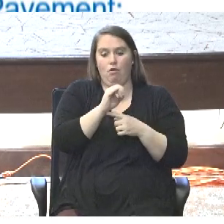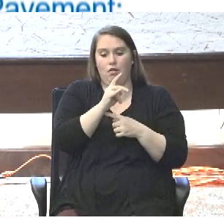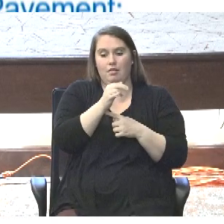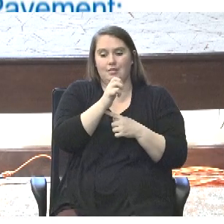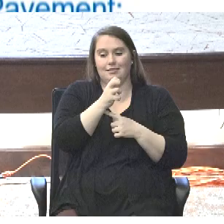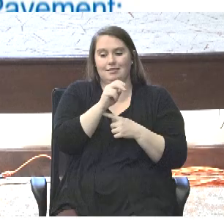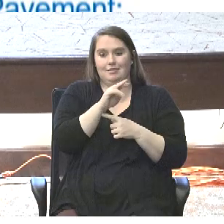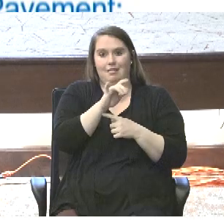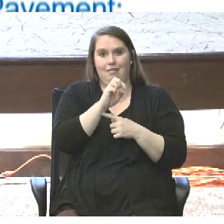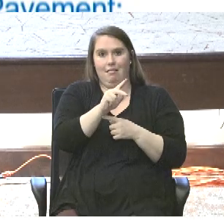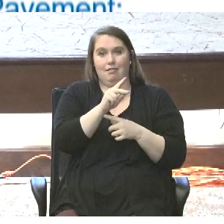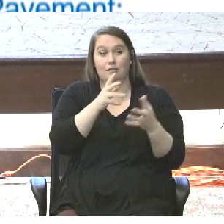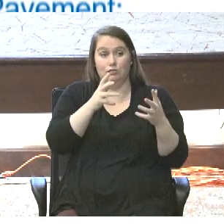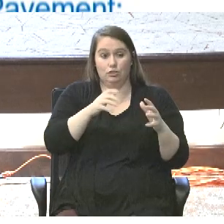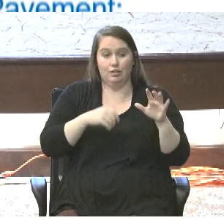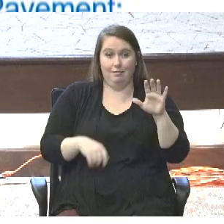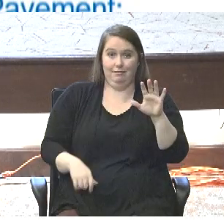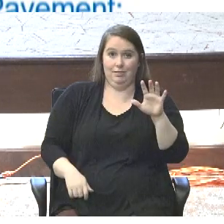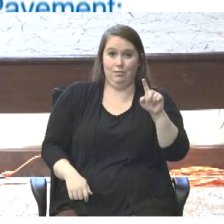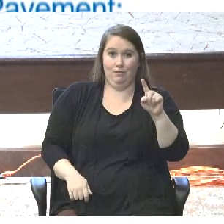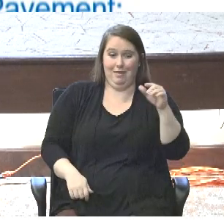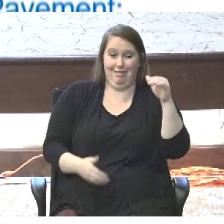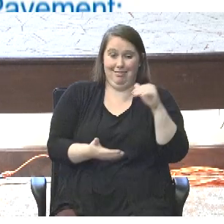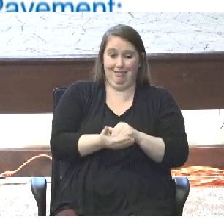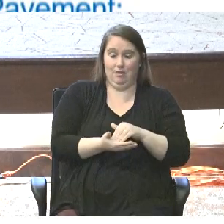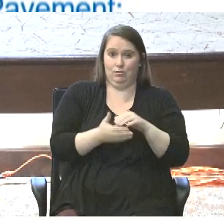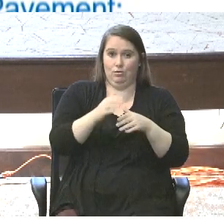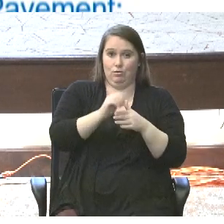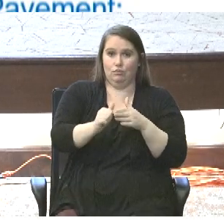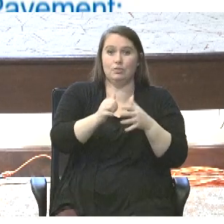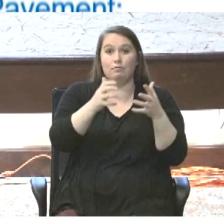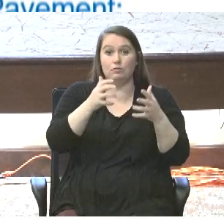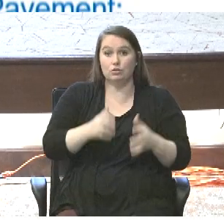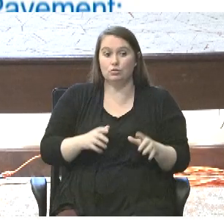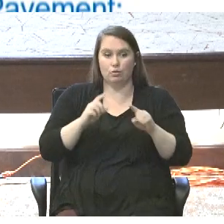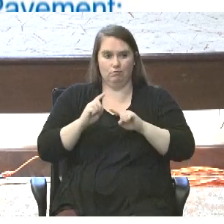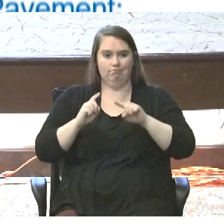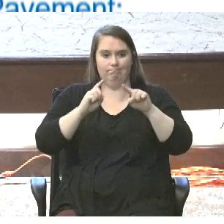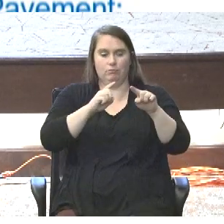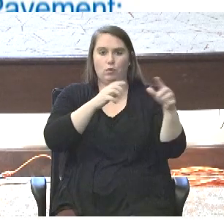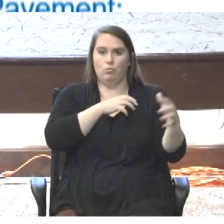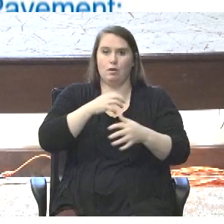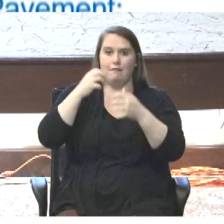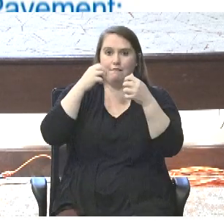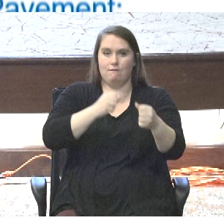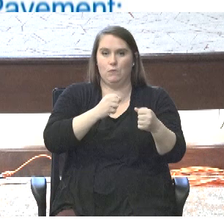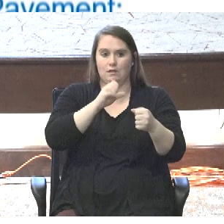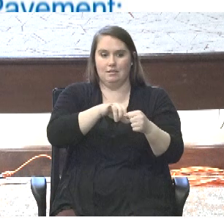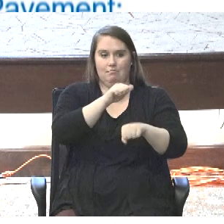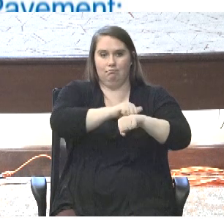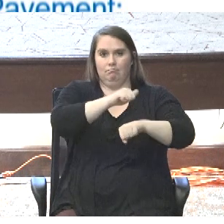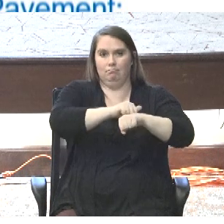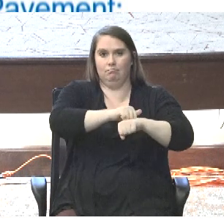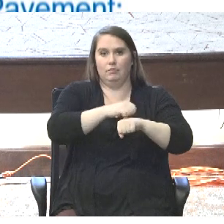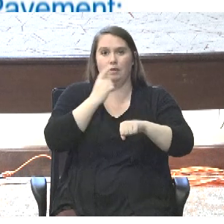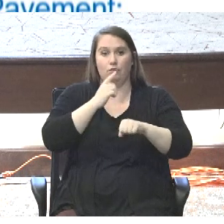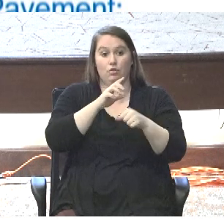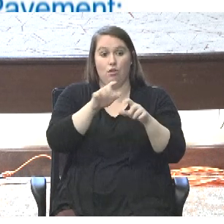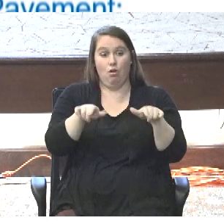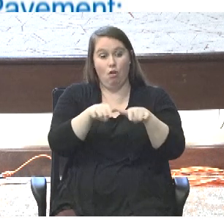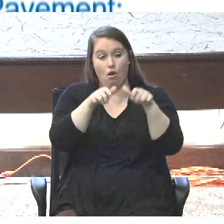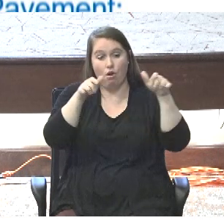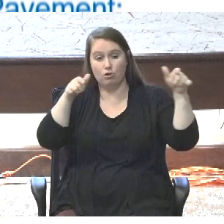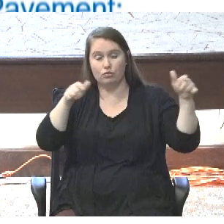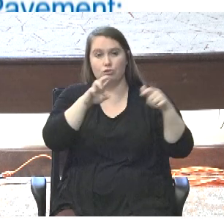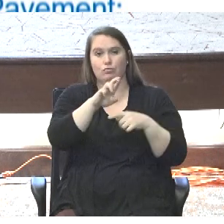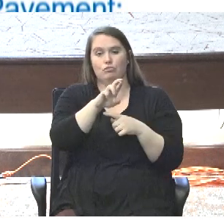with hot mix is about $51,000. Going to a reinforced concrete cul-de-sac with a larger